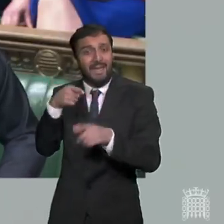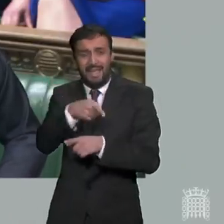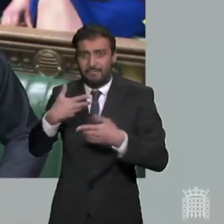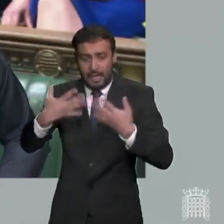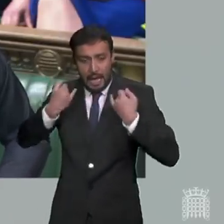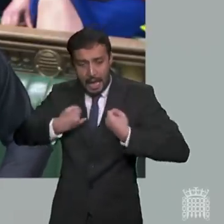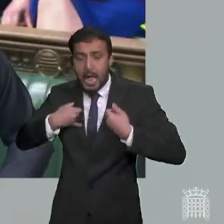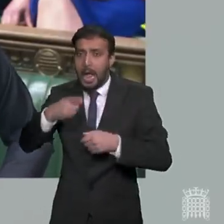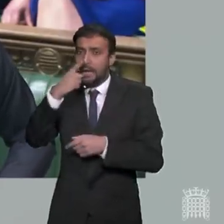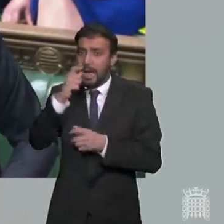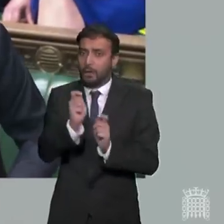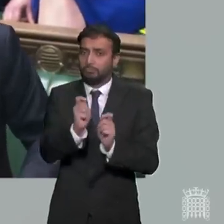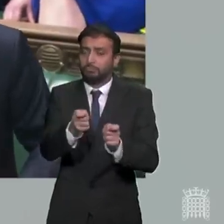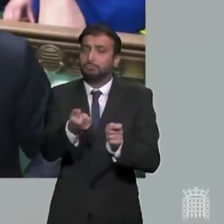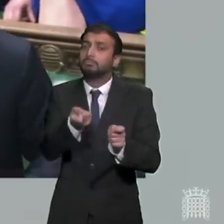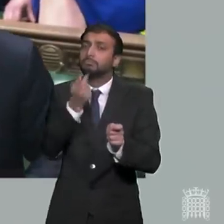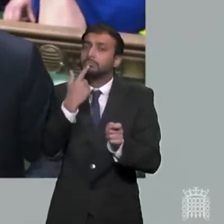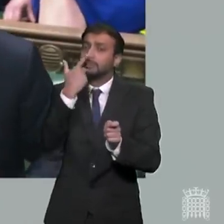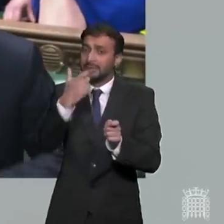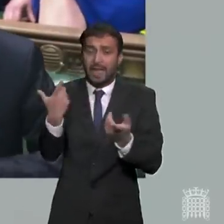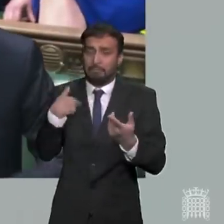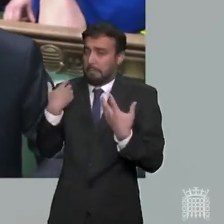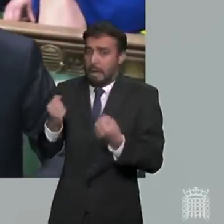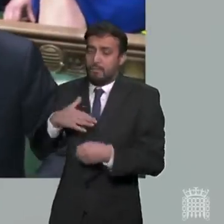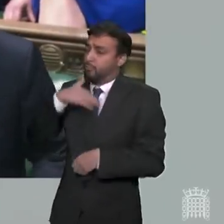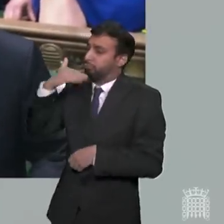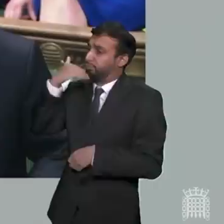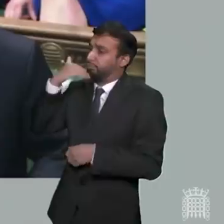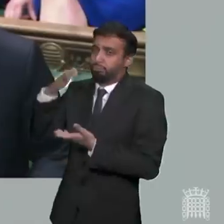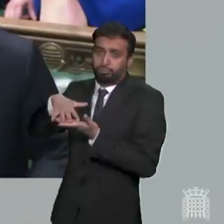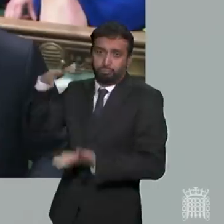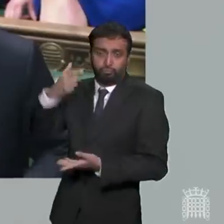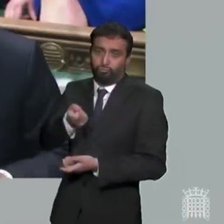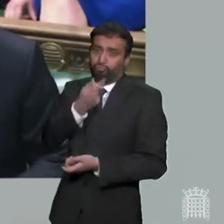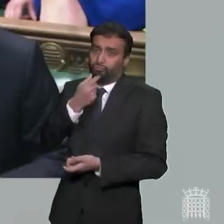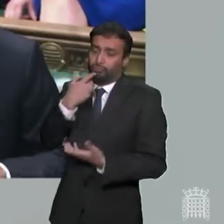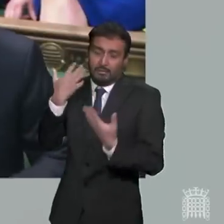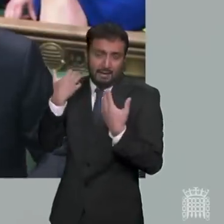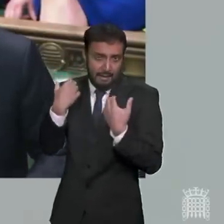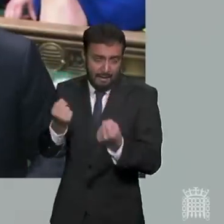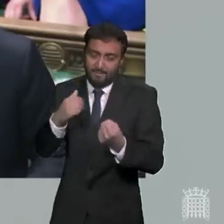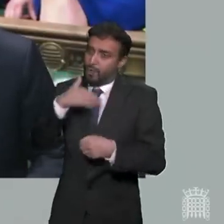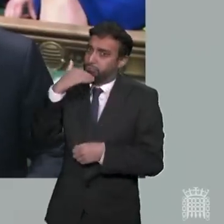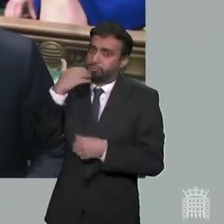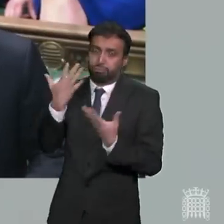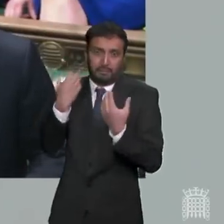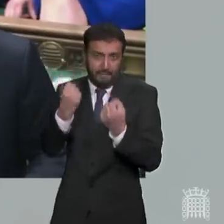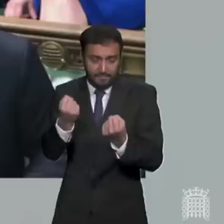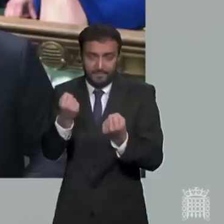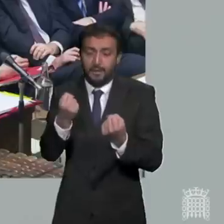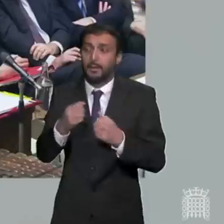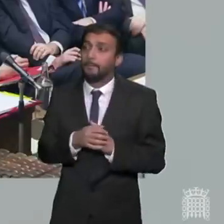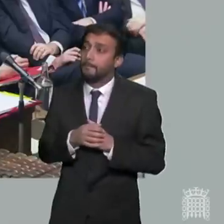are no current shortages of drugs available to treat this, and there are well-established procedures in place to ensure that that remains the